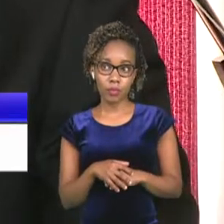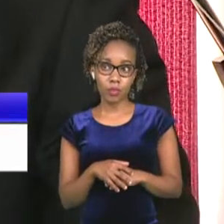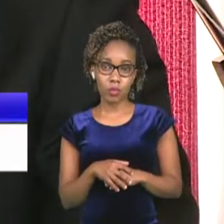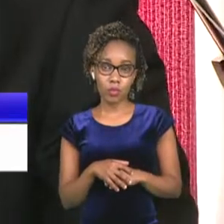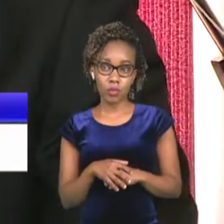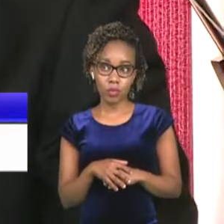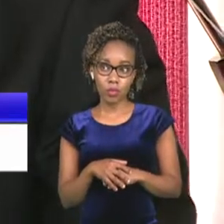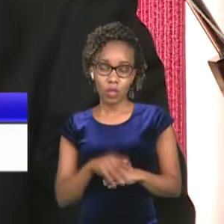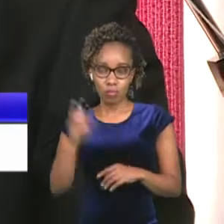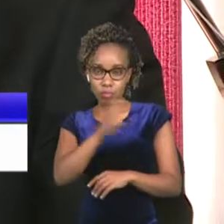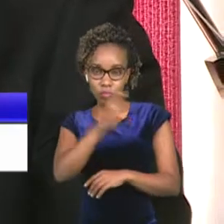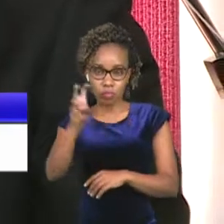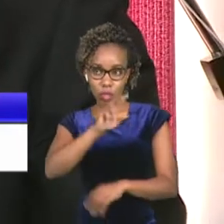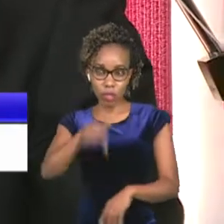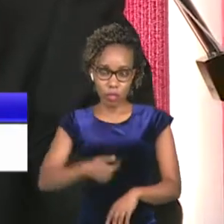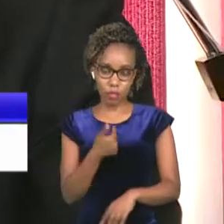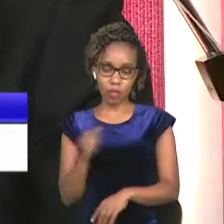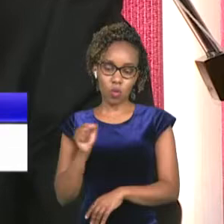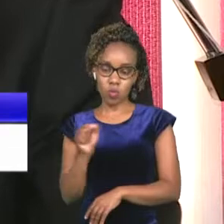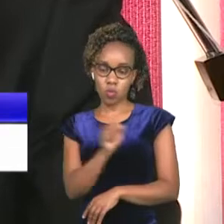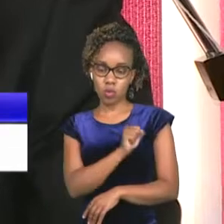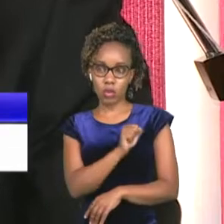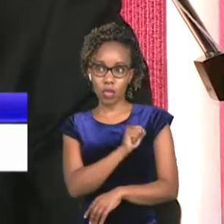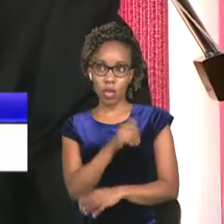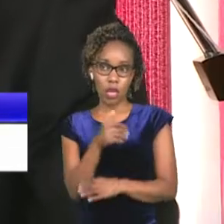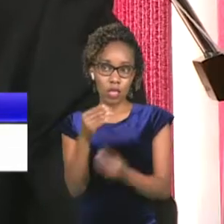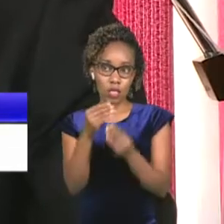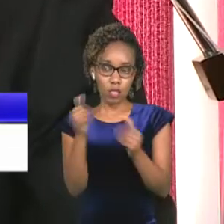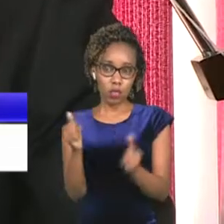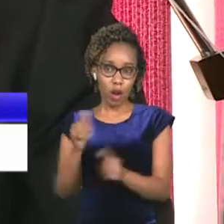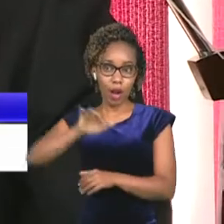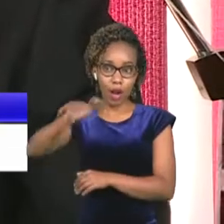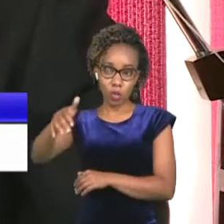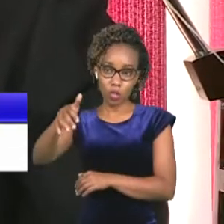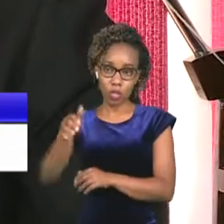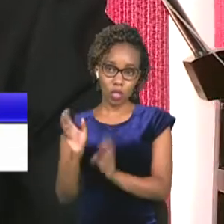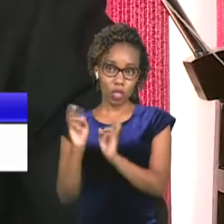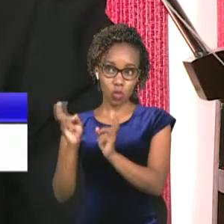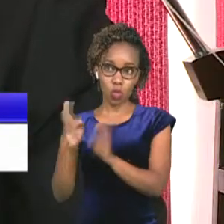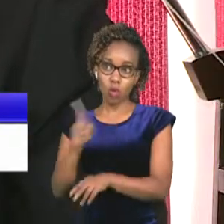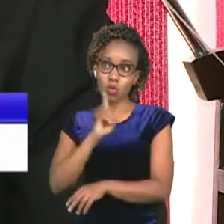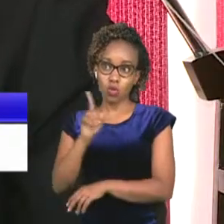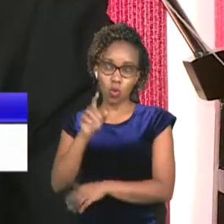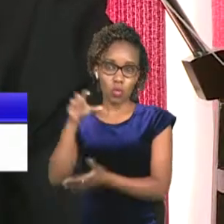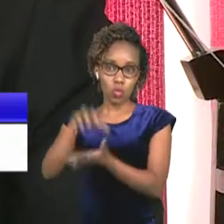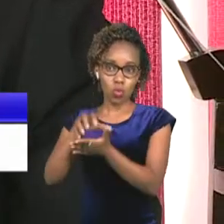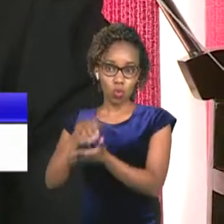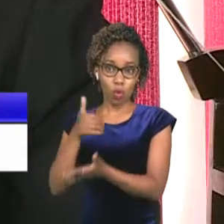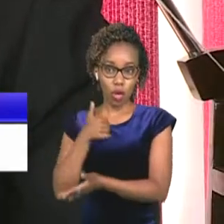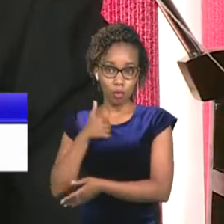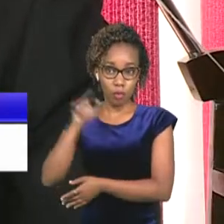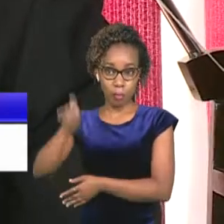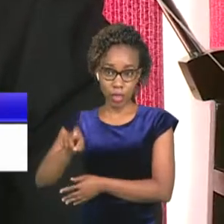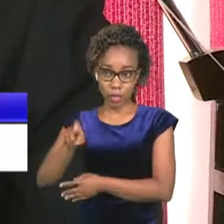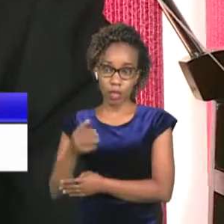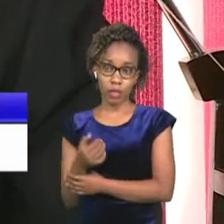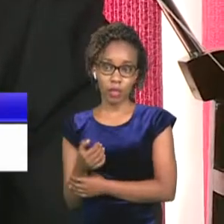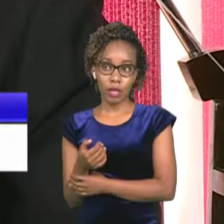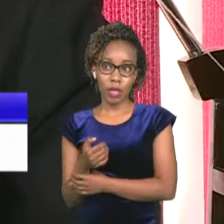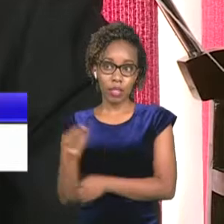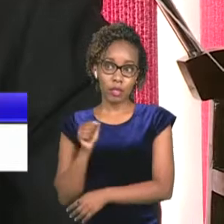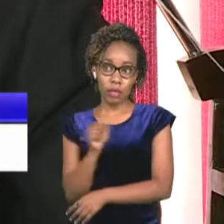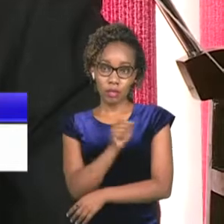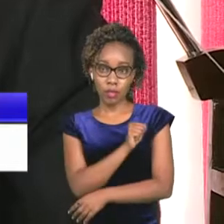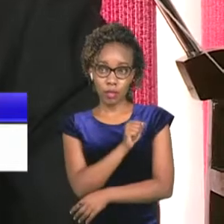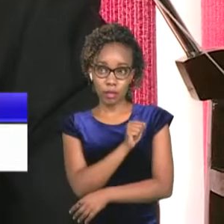oversighting itself, and a weak Senate only relegated to deal with the county matters. We must have a situation where the Senate